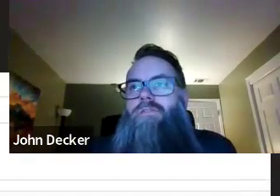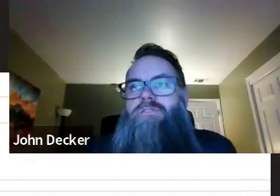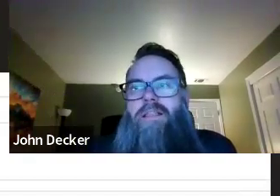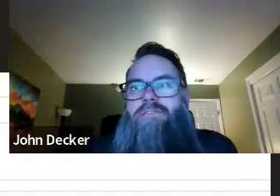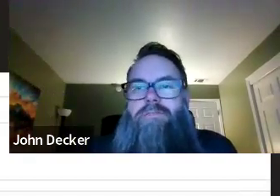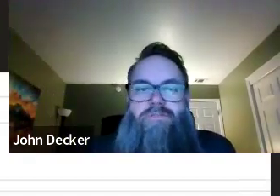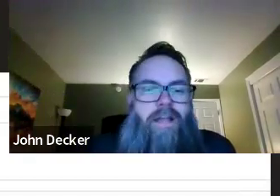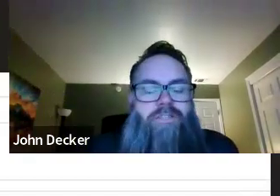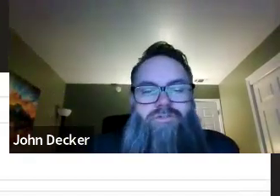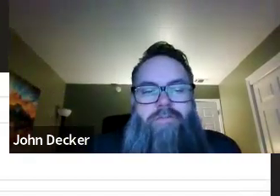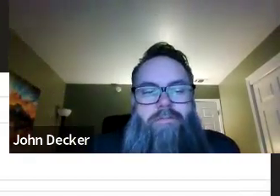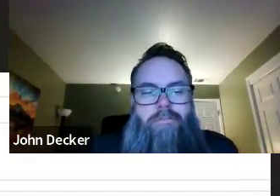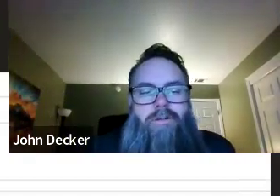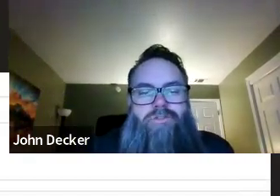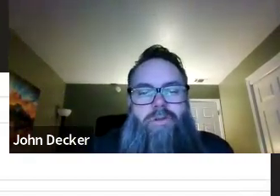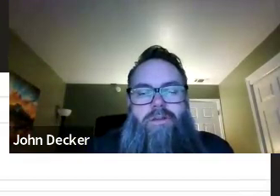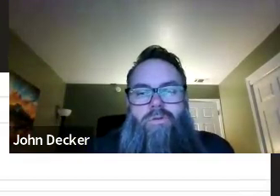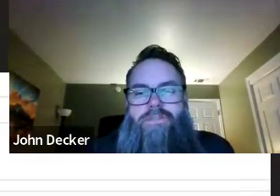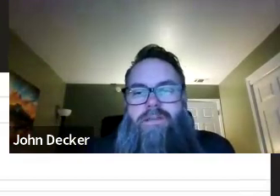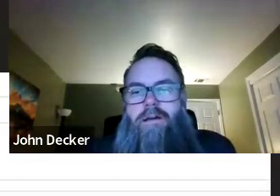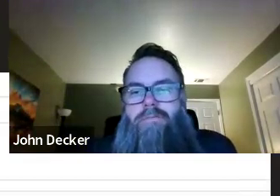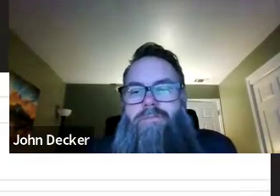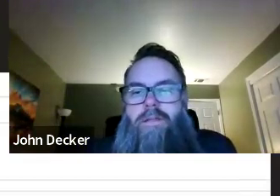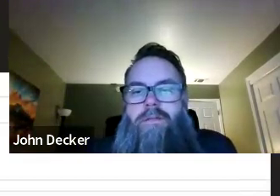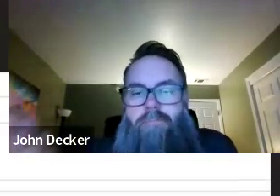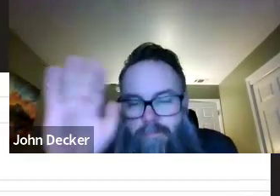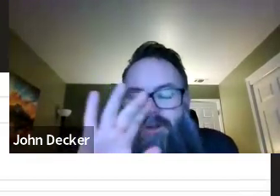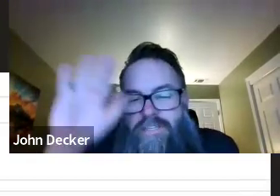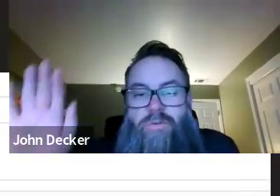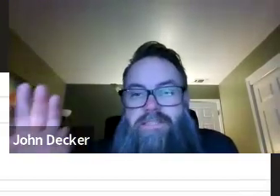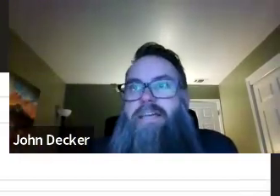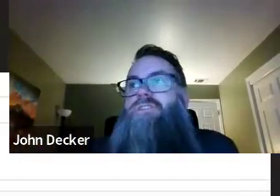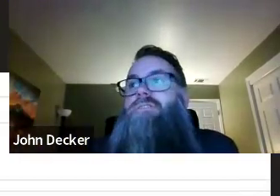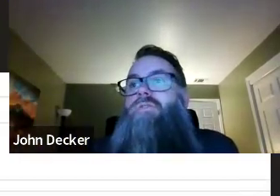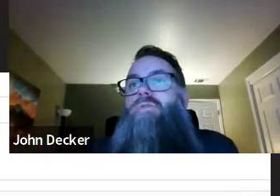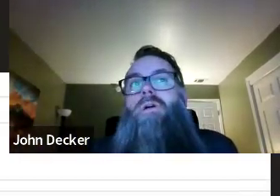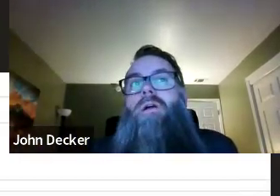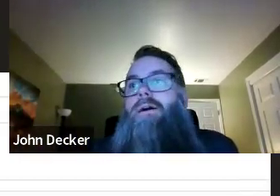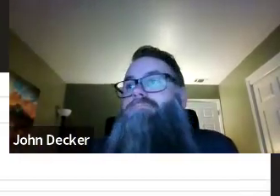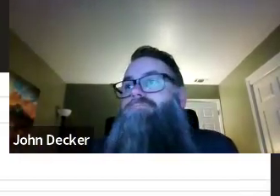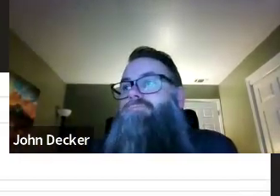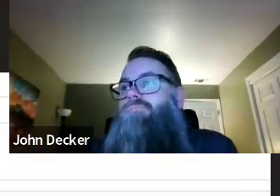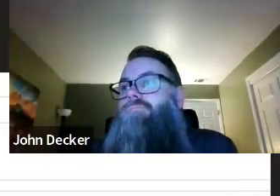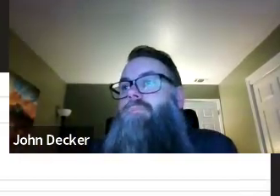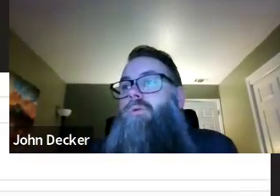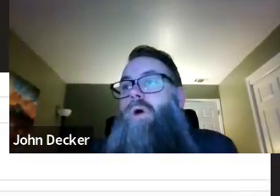that those miles were actually driven, during the course of, between sessions